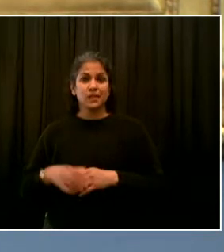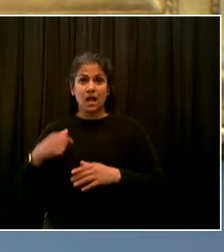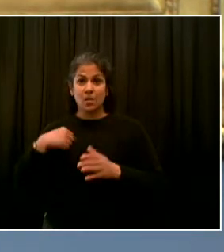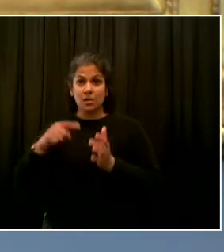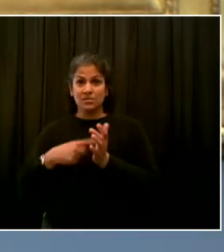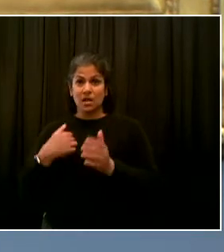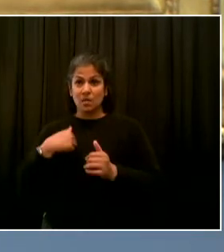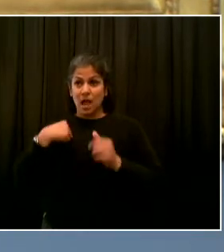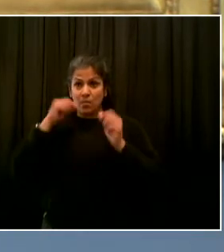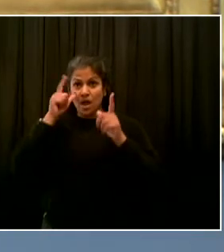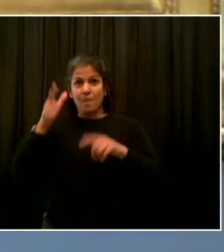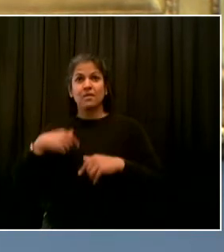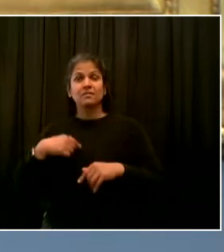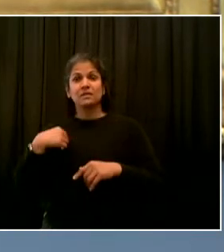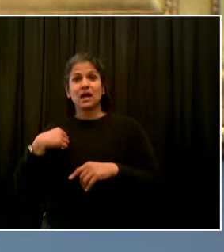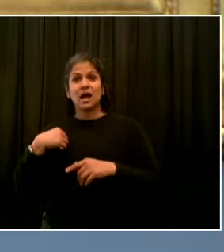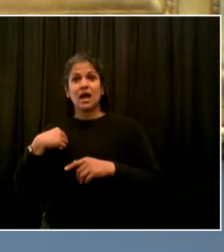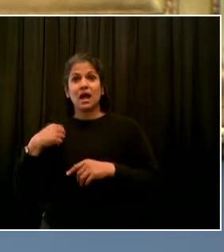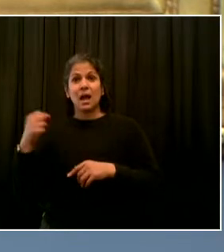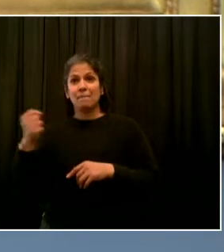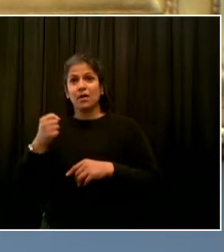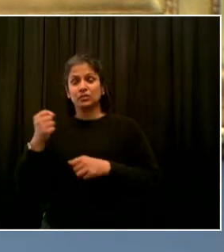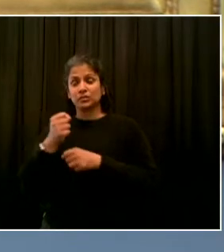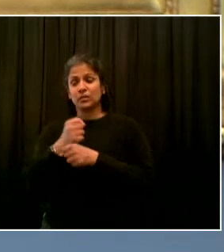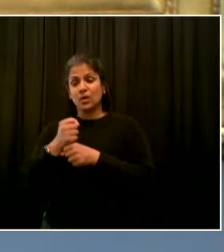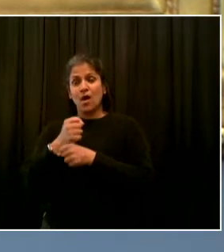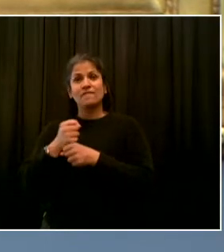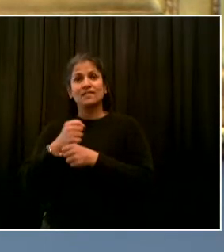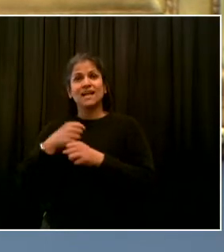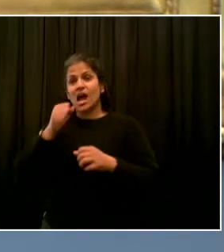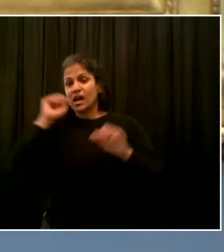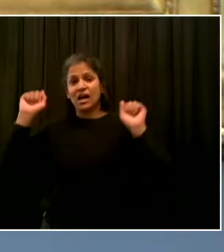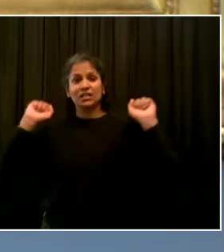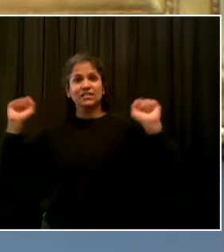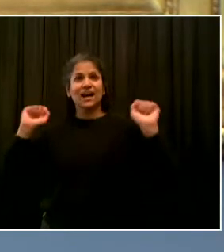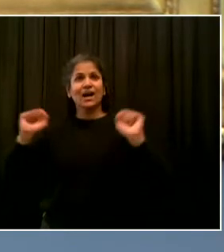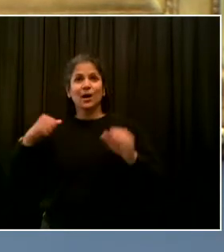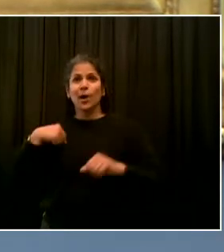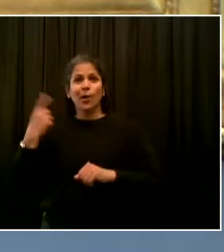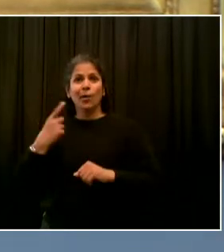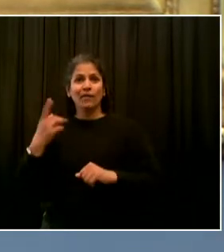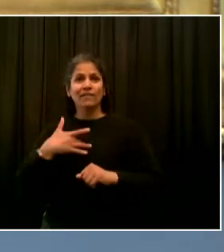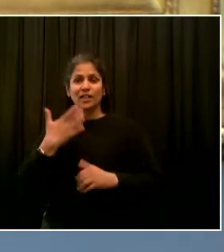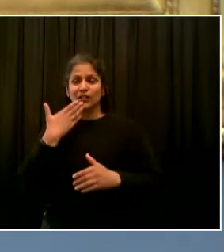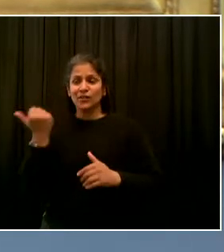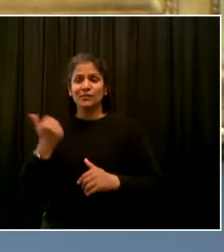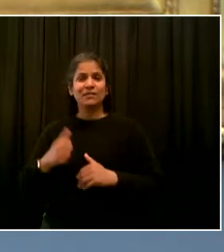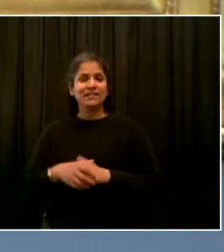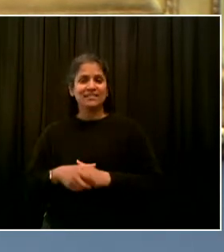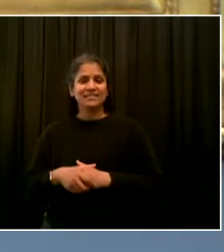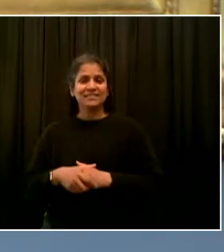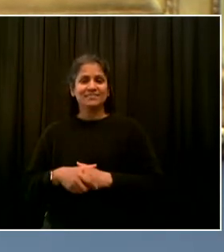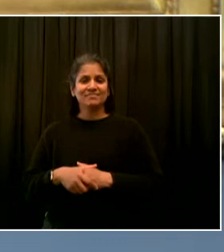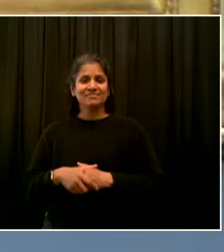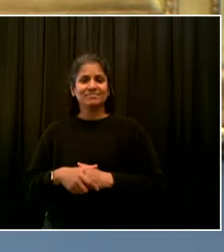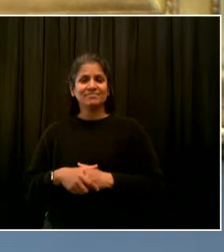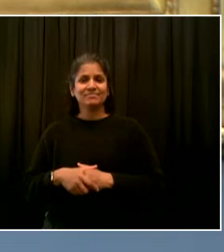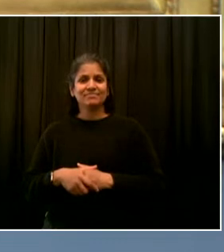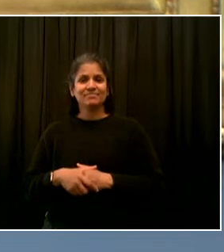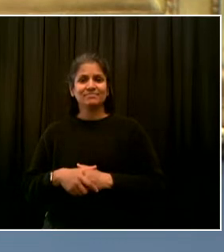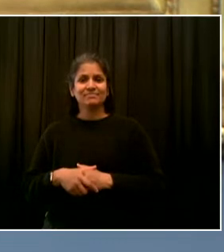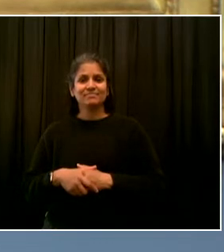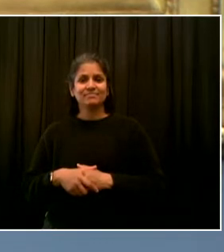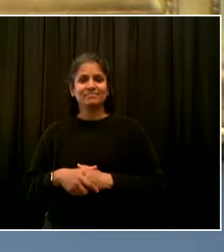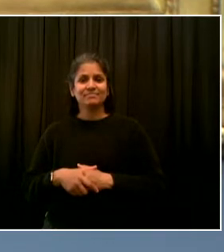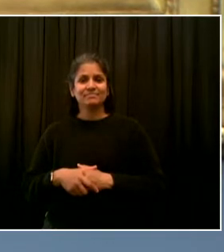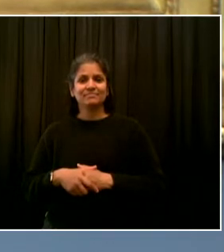and exercise and meditate, I always feel good. Amanda? Yeah, so the PBA today had filed a